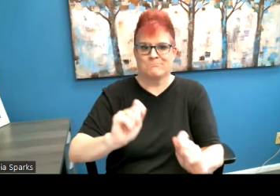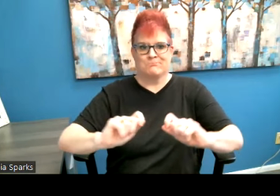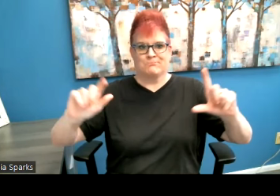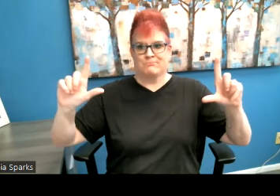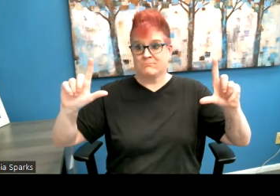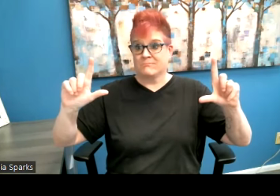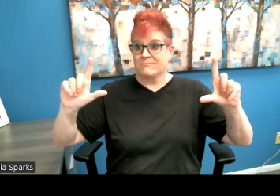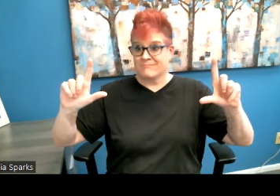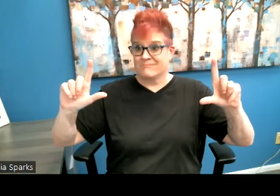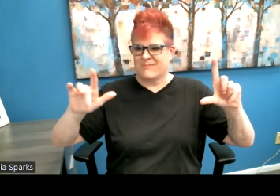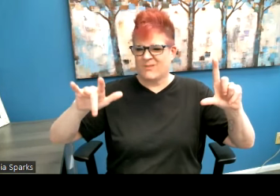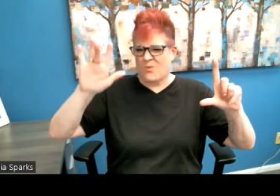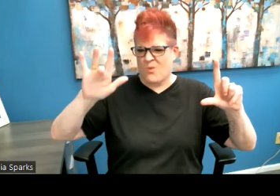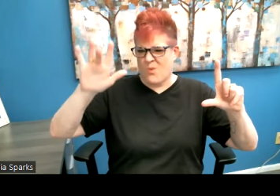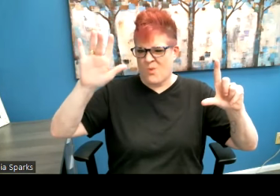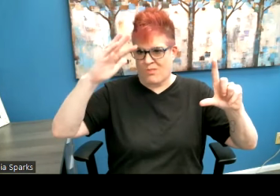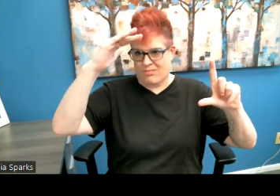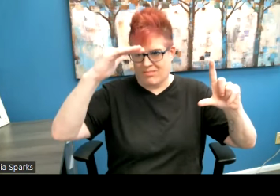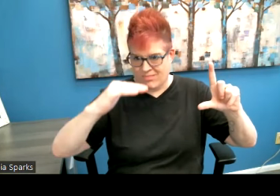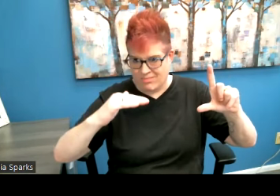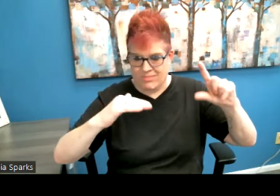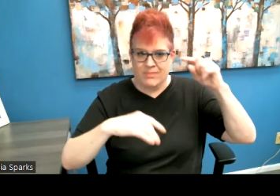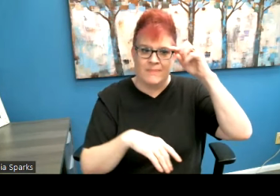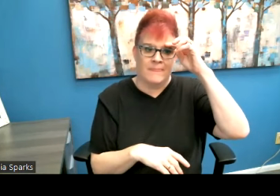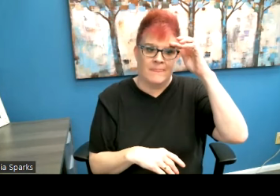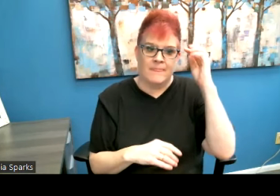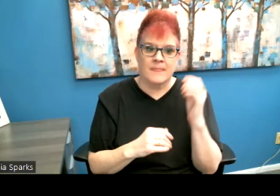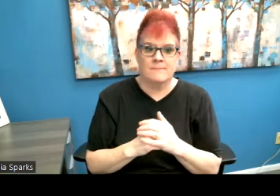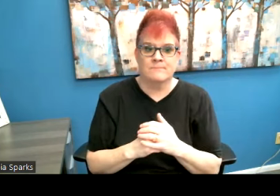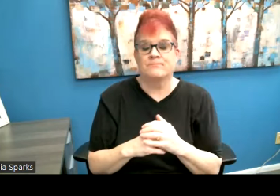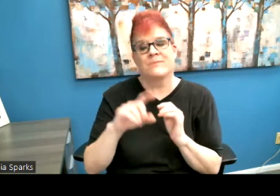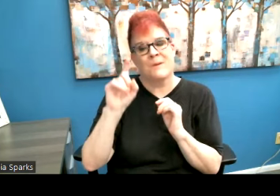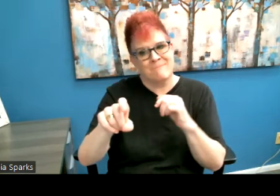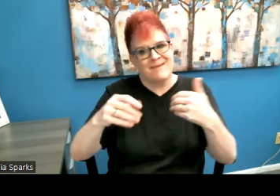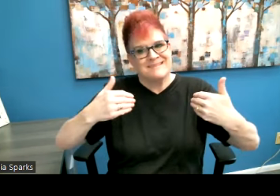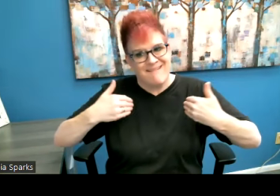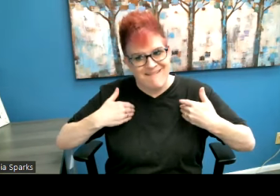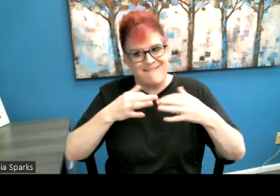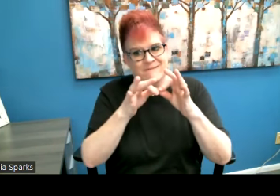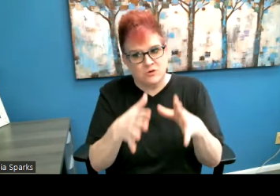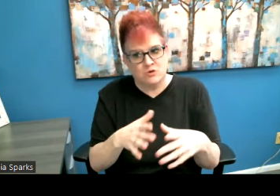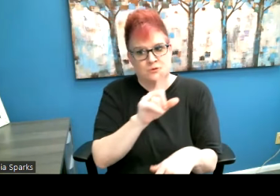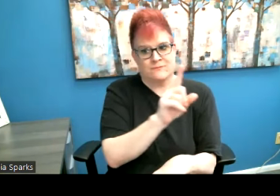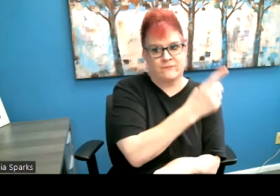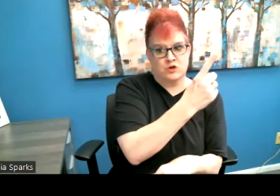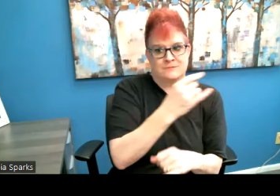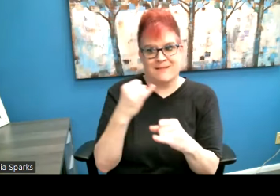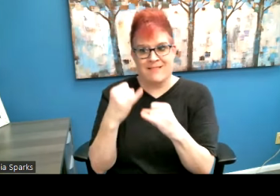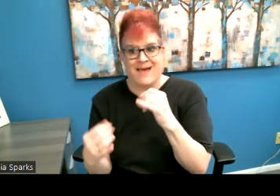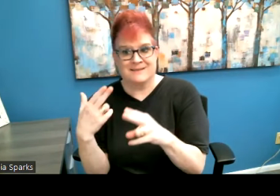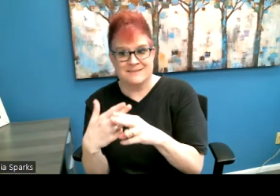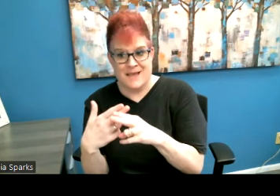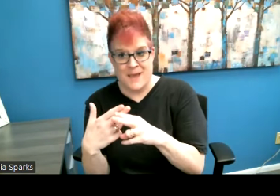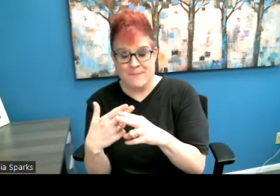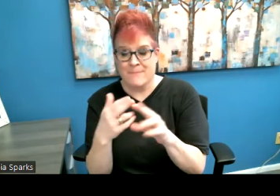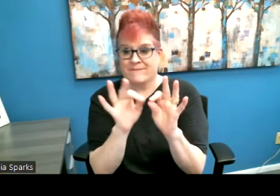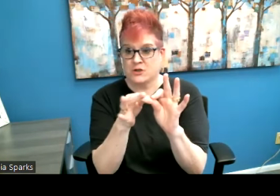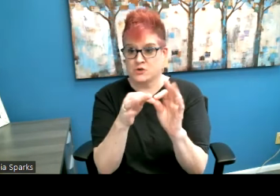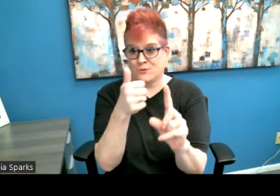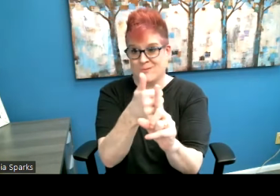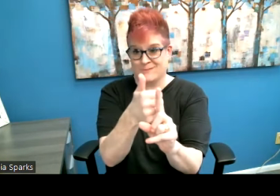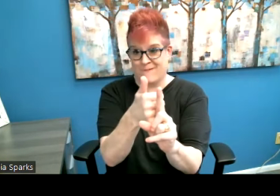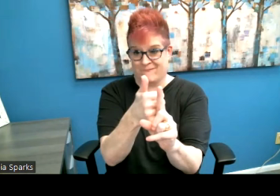it will open up to this page. You do need to know the first and last name of the sign language